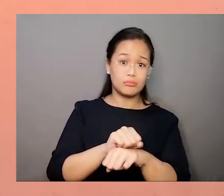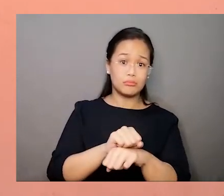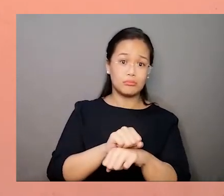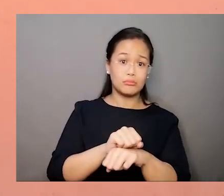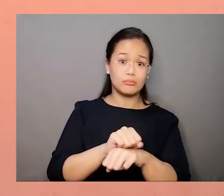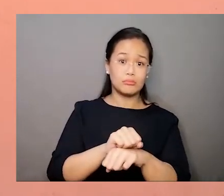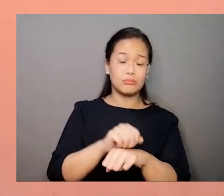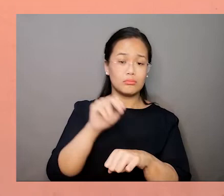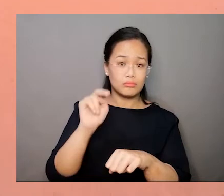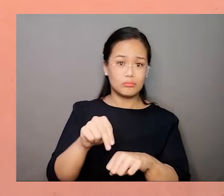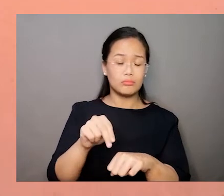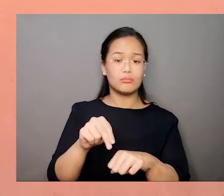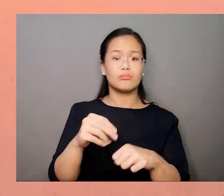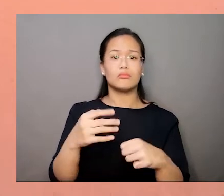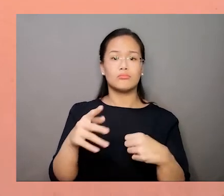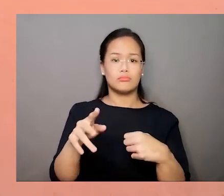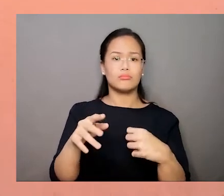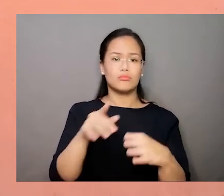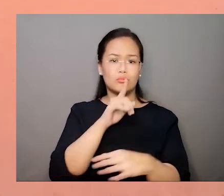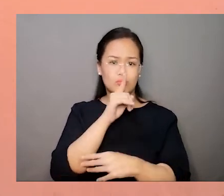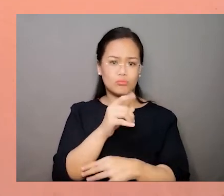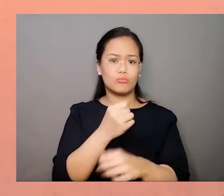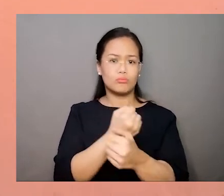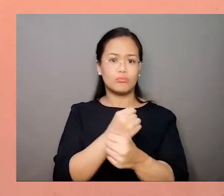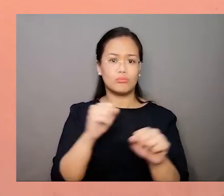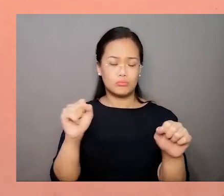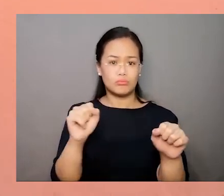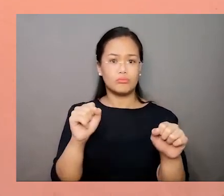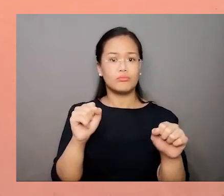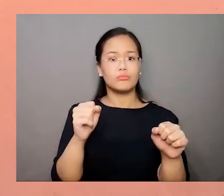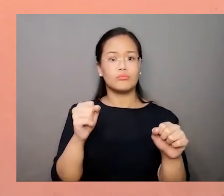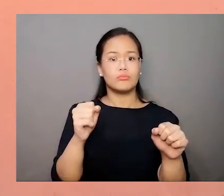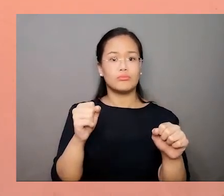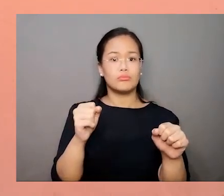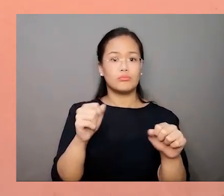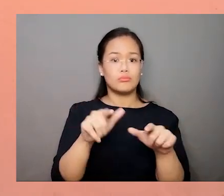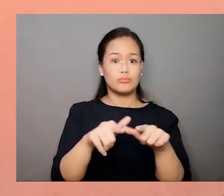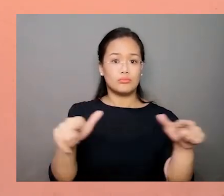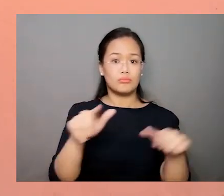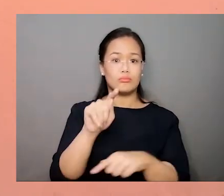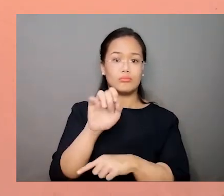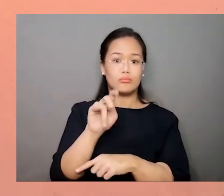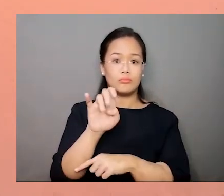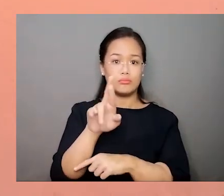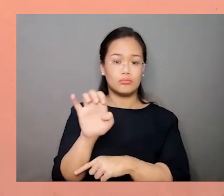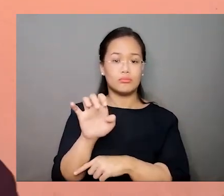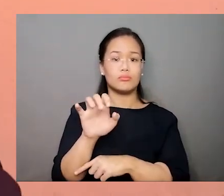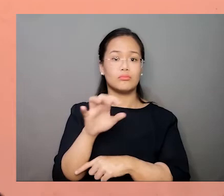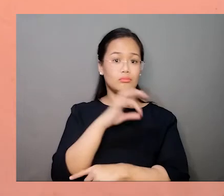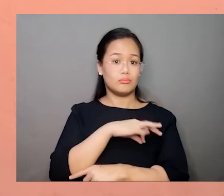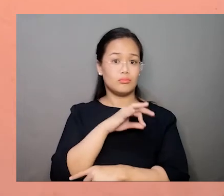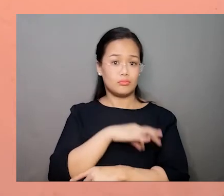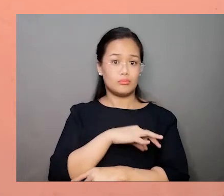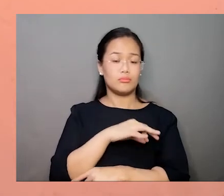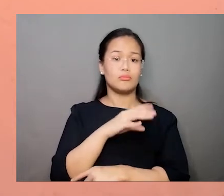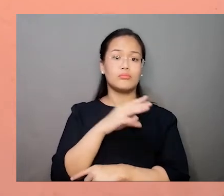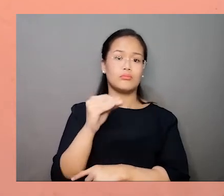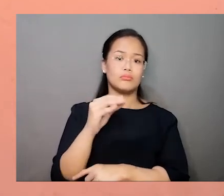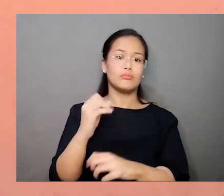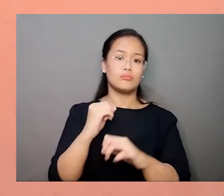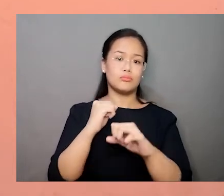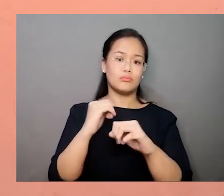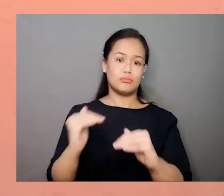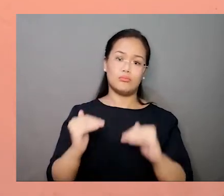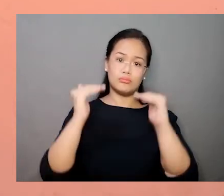of tenure, benefits, and access to promotion in their jobs. Additionally, all night